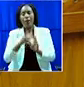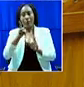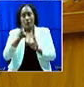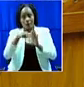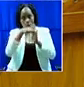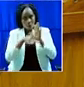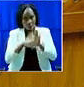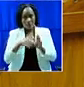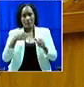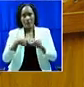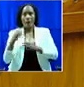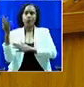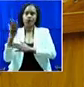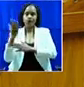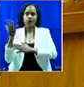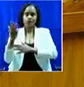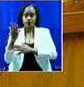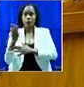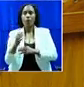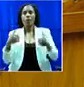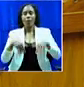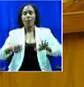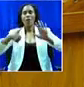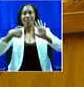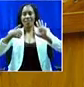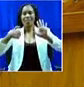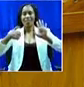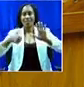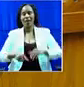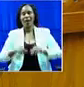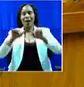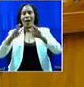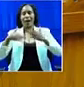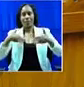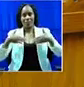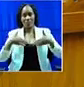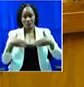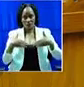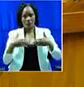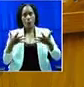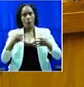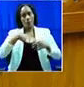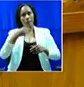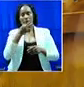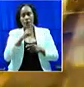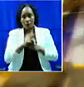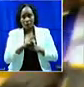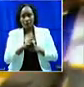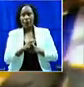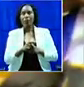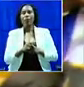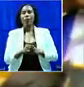sixth democratic administration, where we set out key priorities to drive change